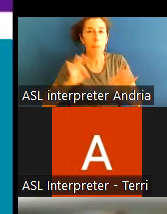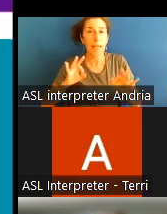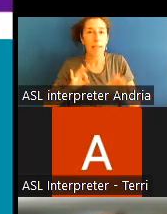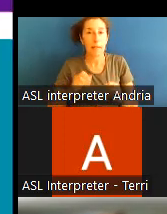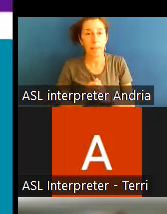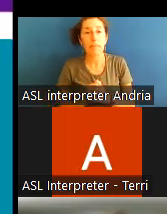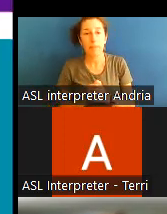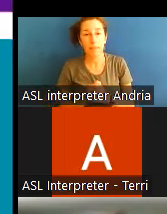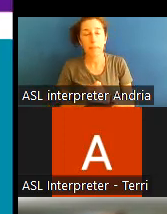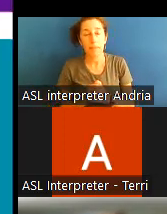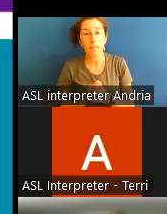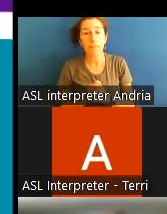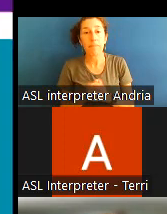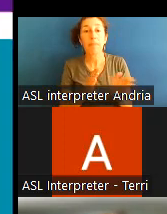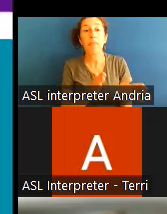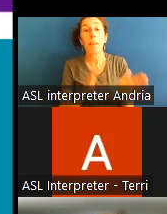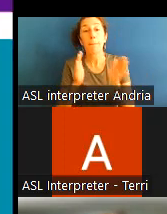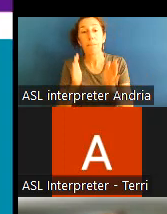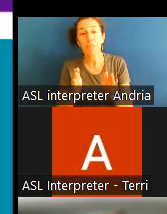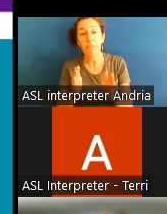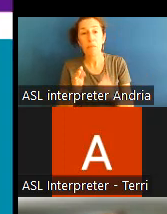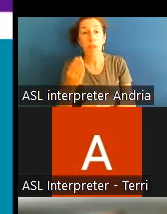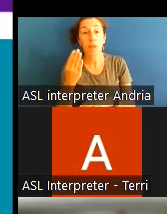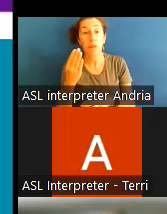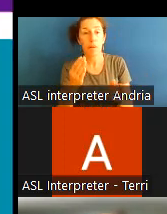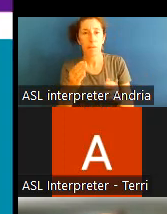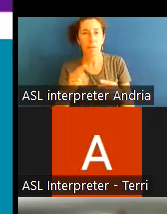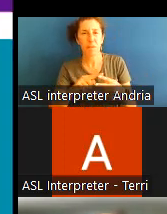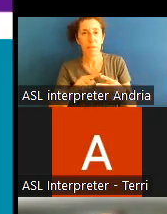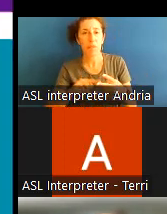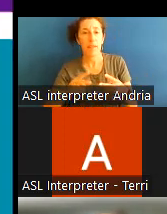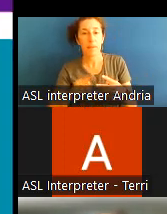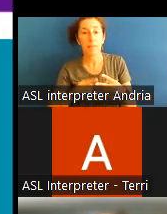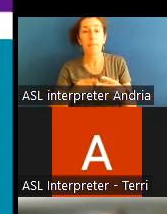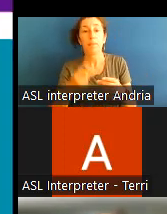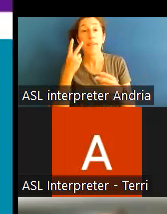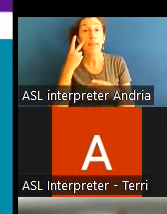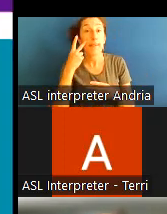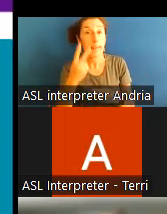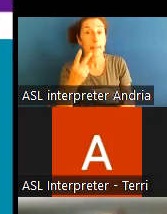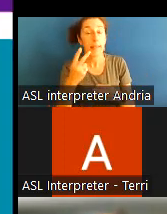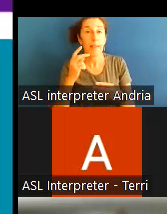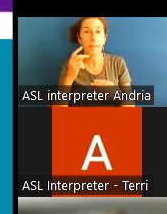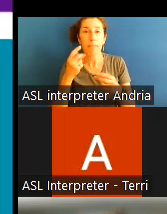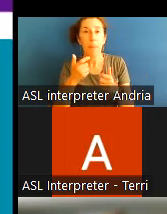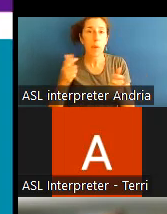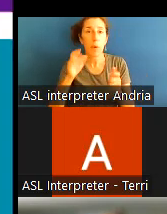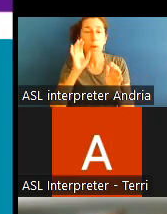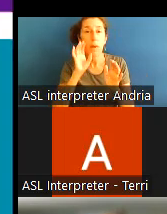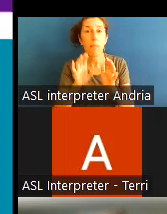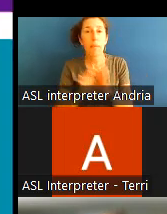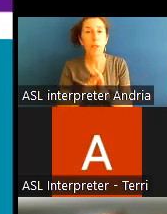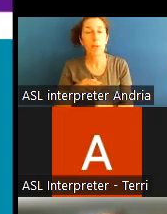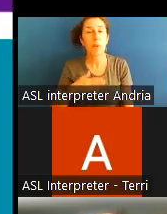bigger picture. And that was that women understand psychological abuse to be an important part